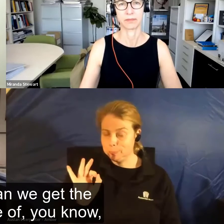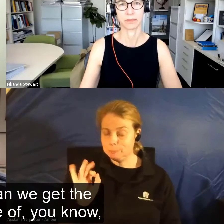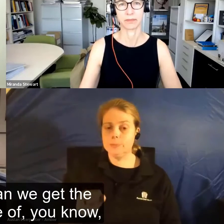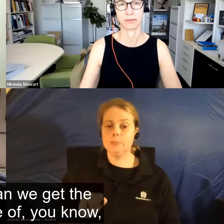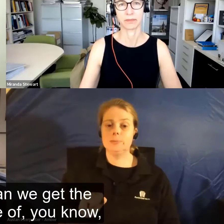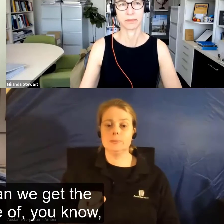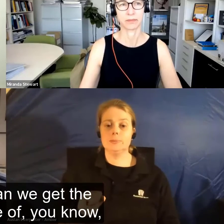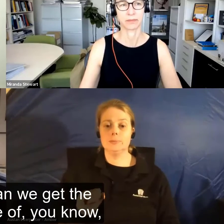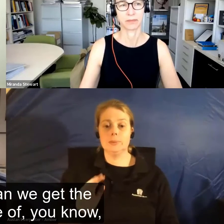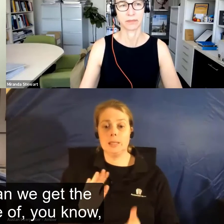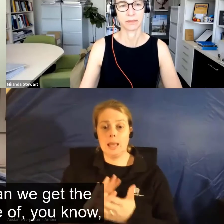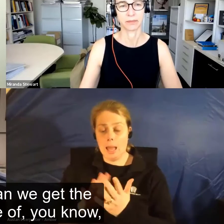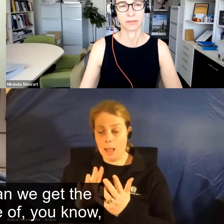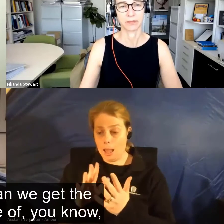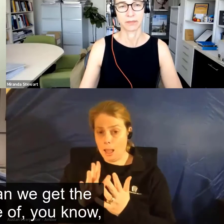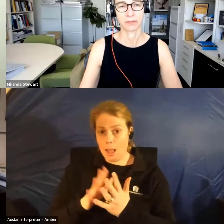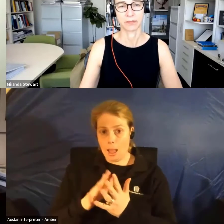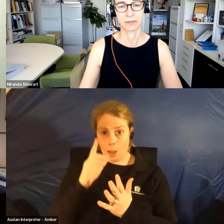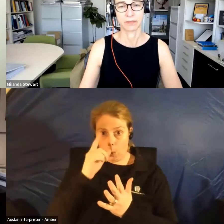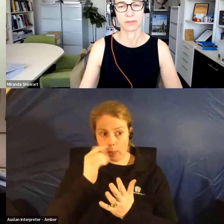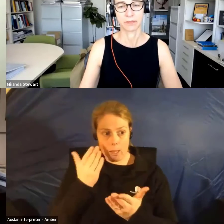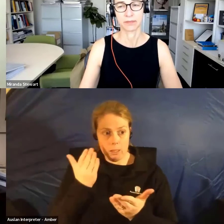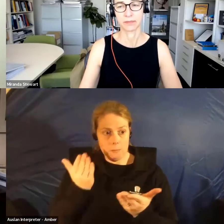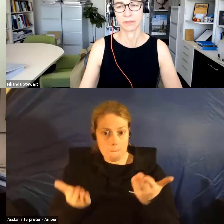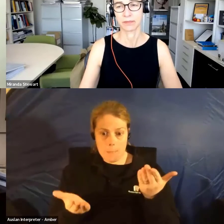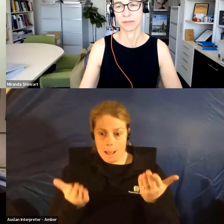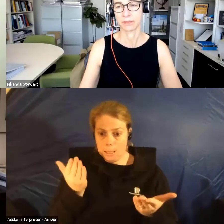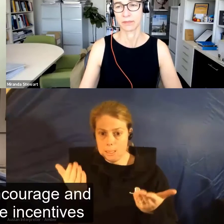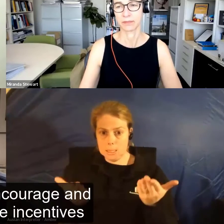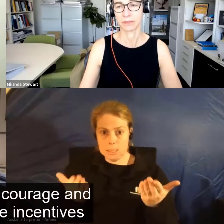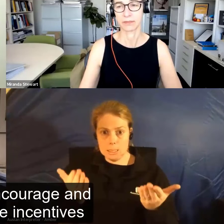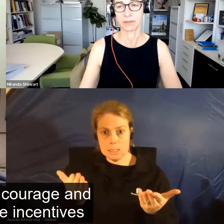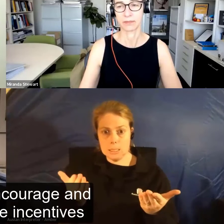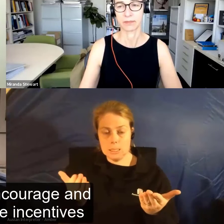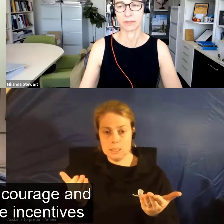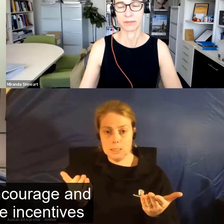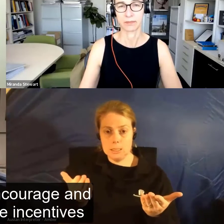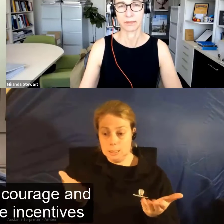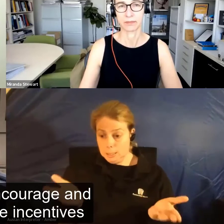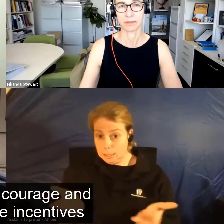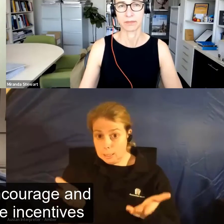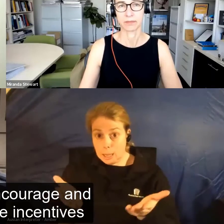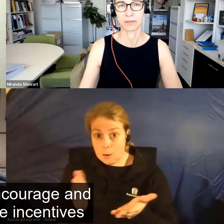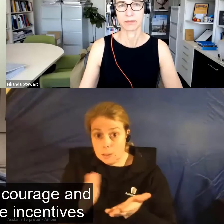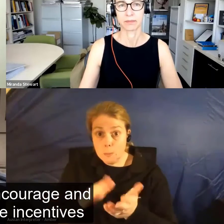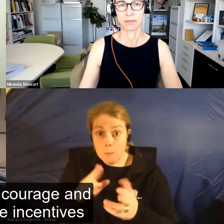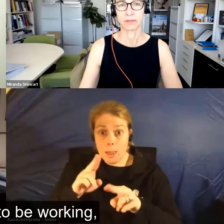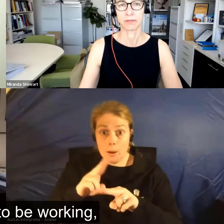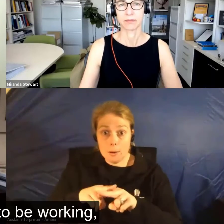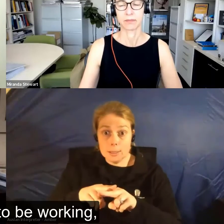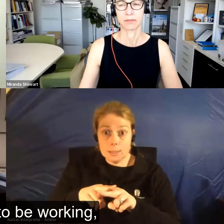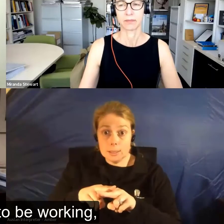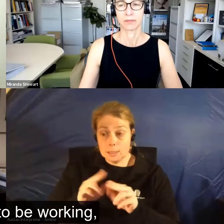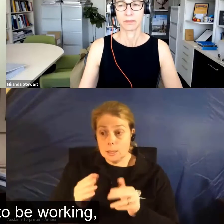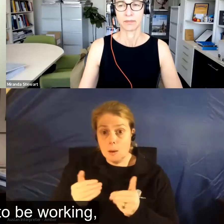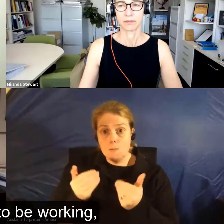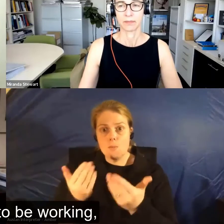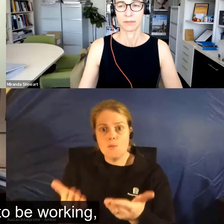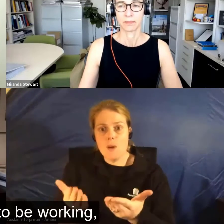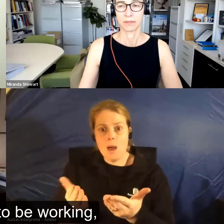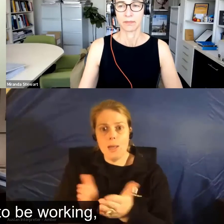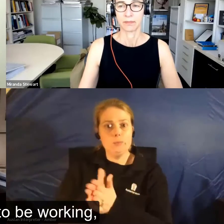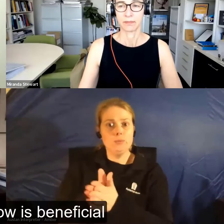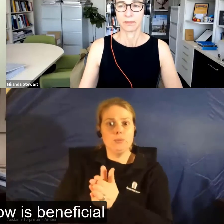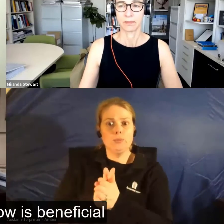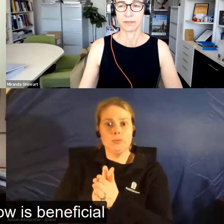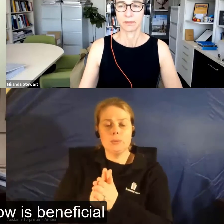how can we get the right balance of, you know, trying to encourage and provide the incentives for parents to